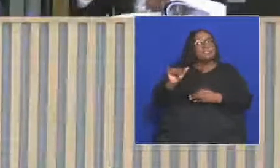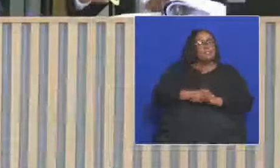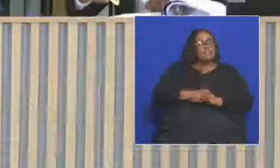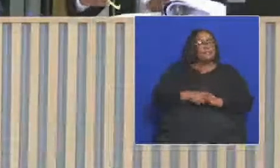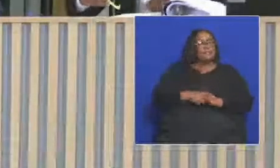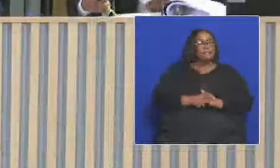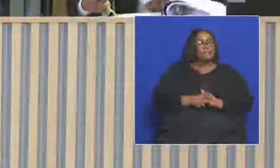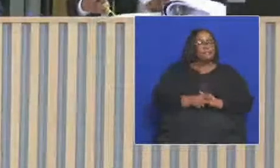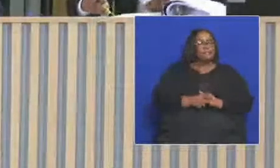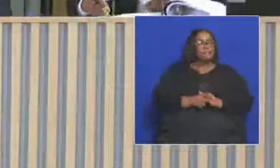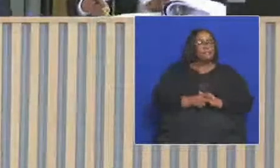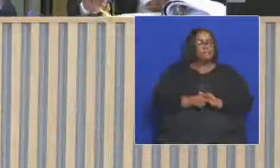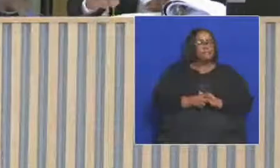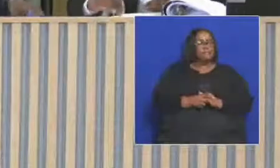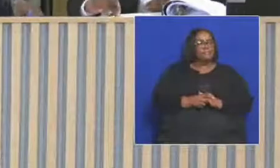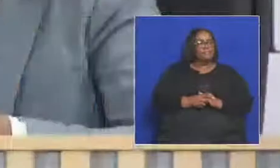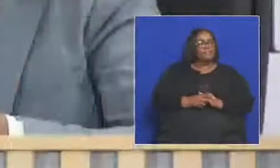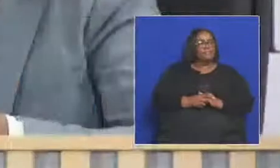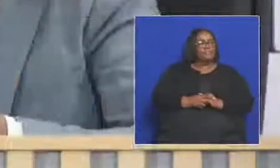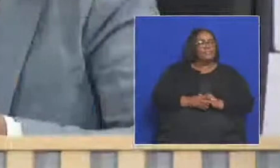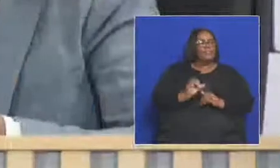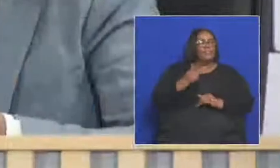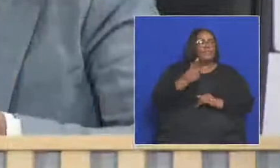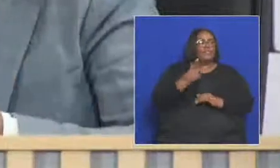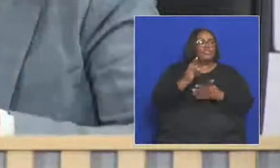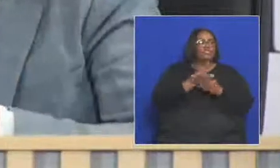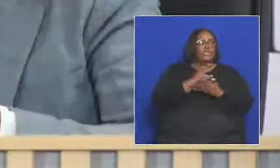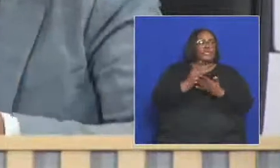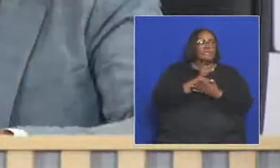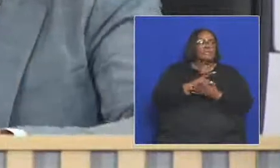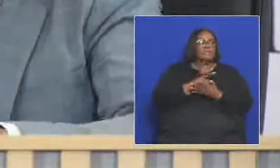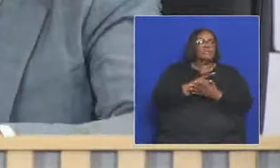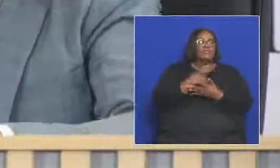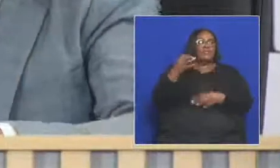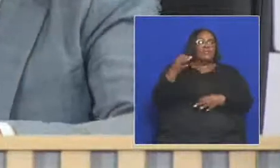very first chat at page 116,